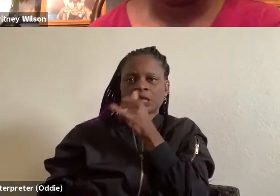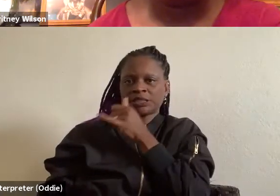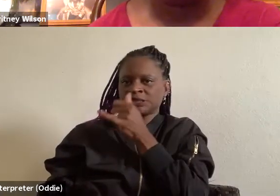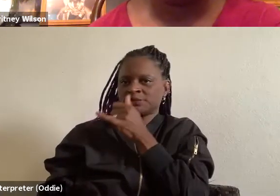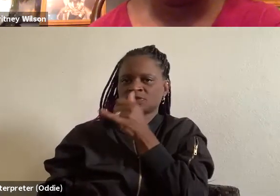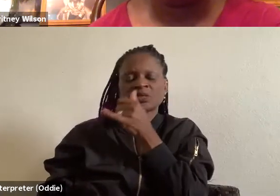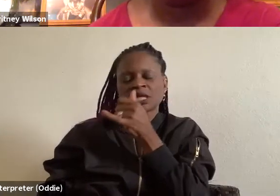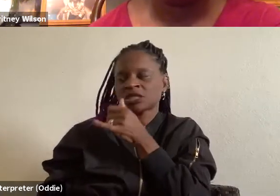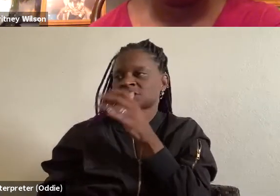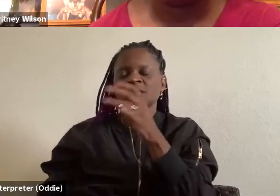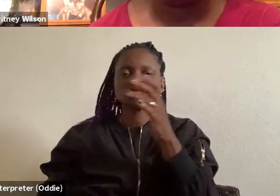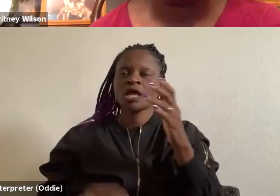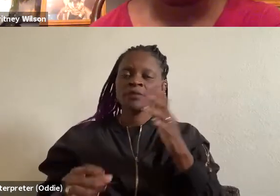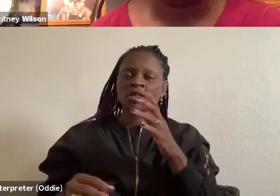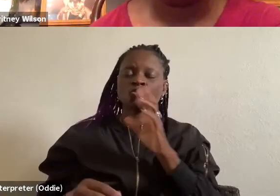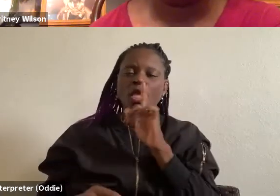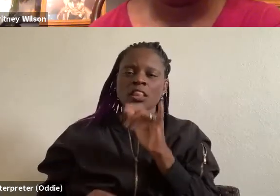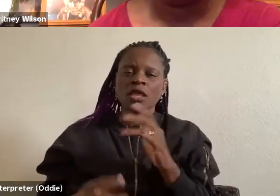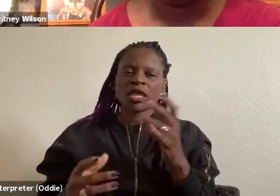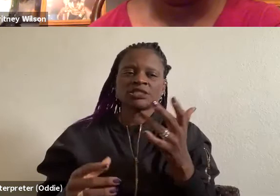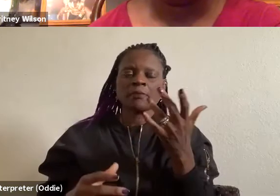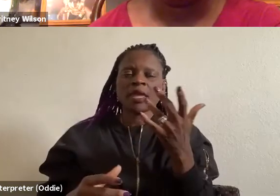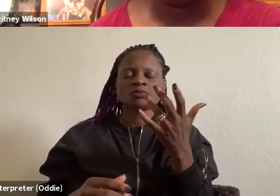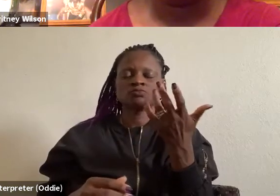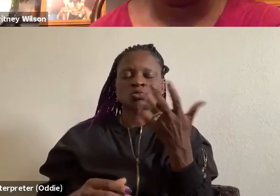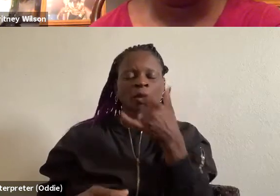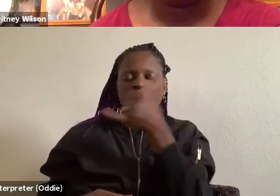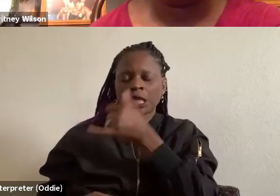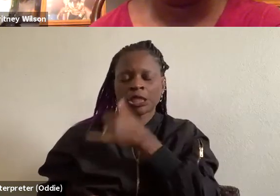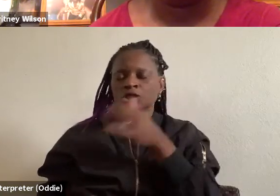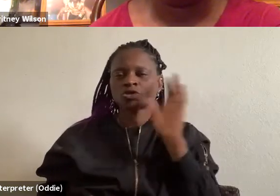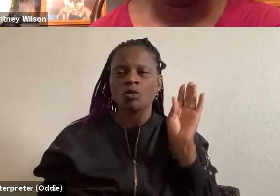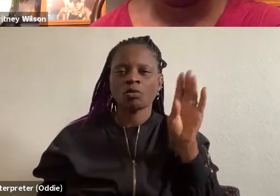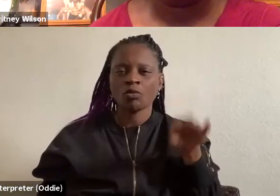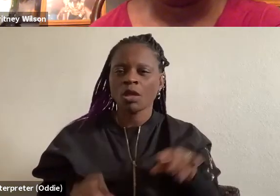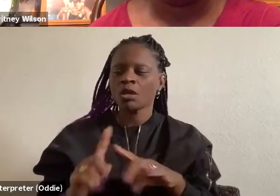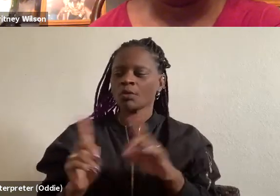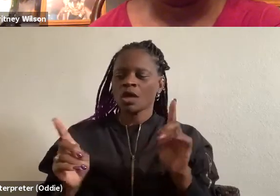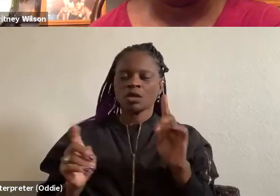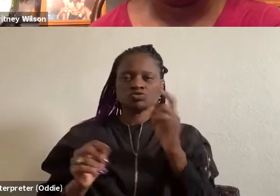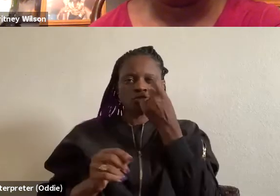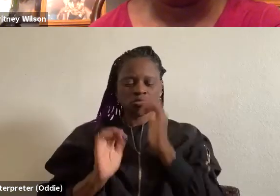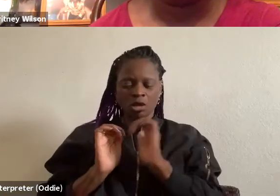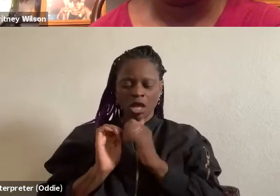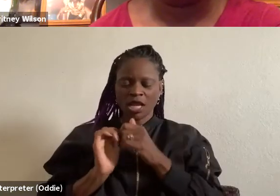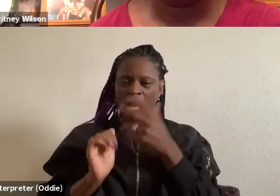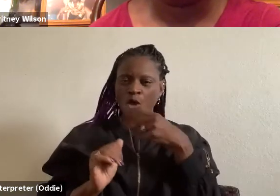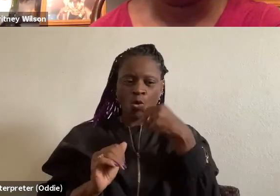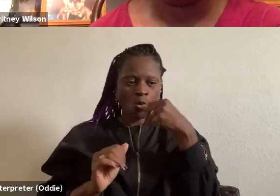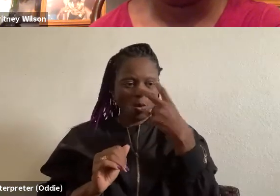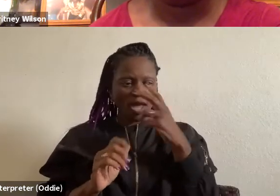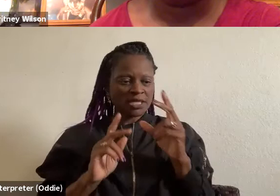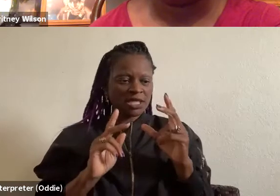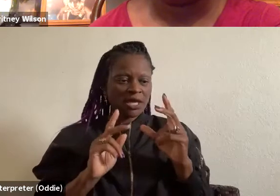time, but really understanding how whiteness has really allowed the disabled community and the